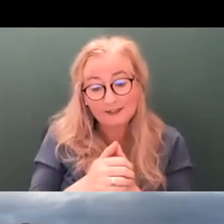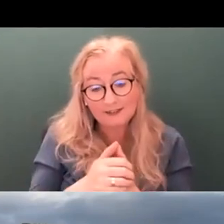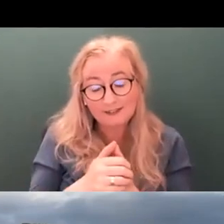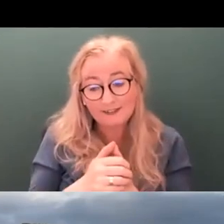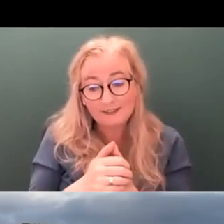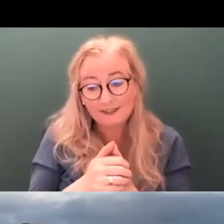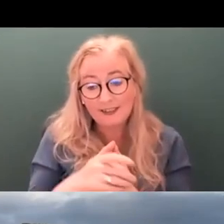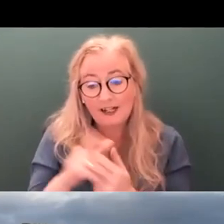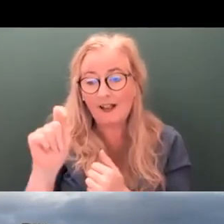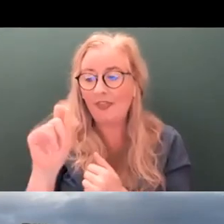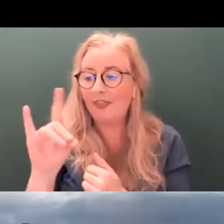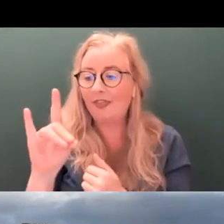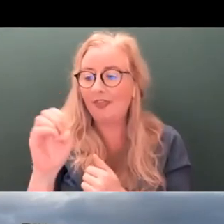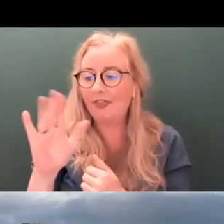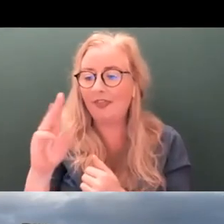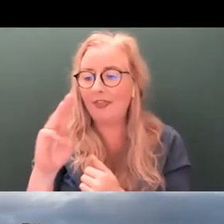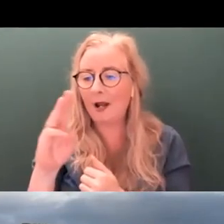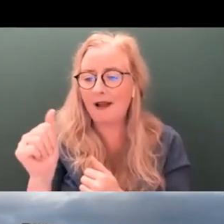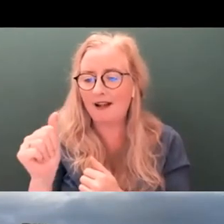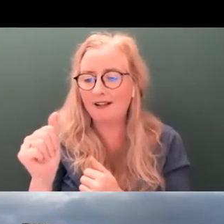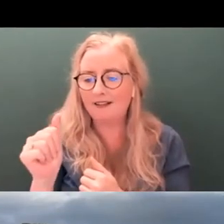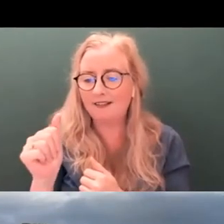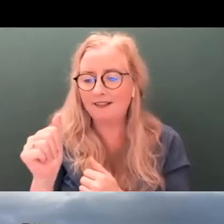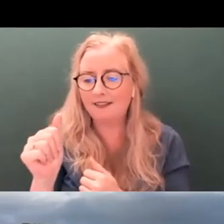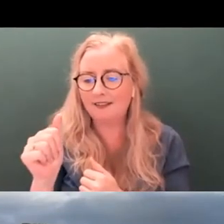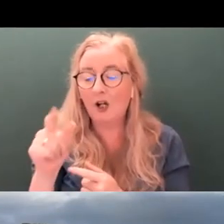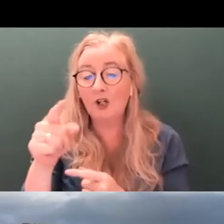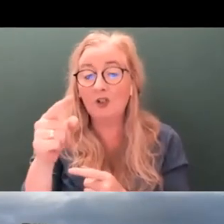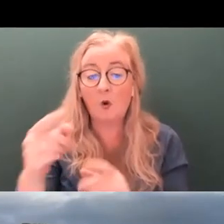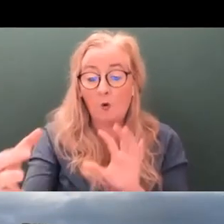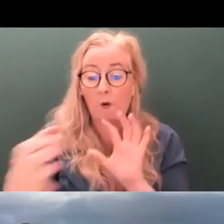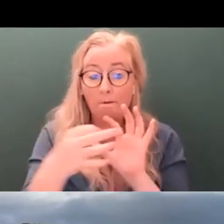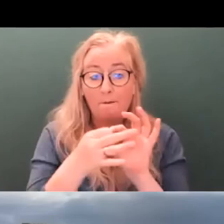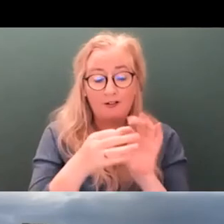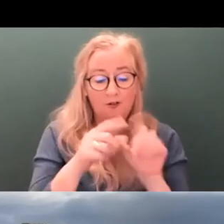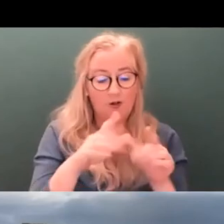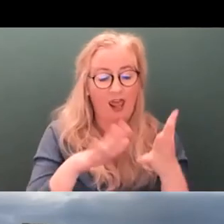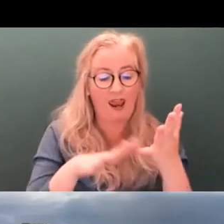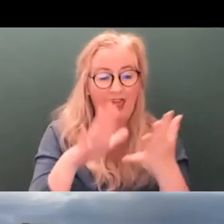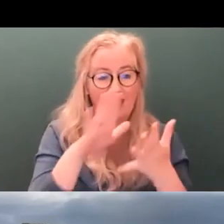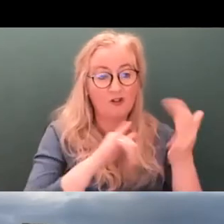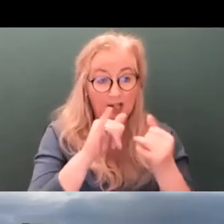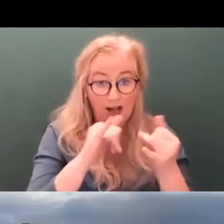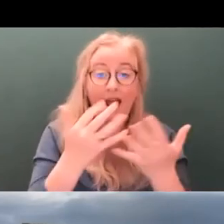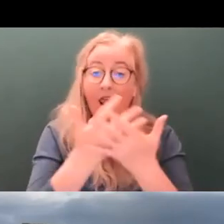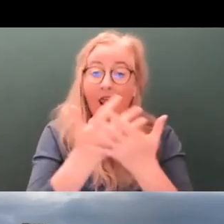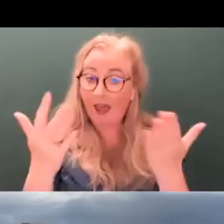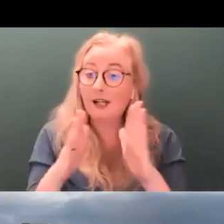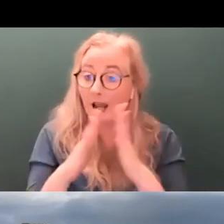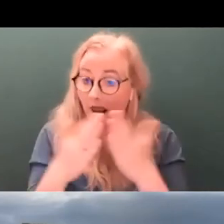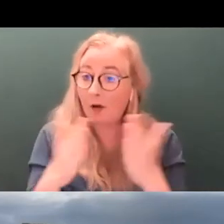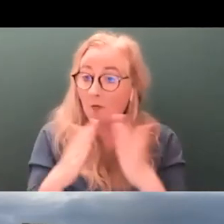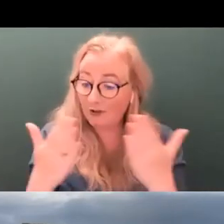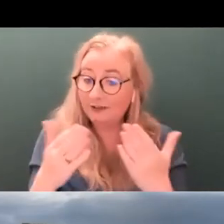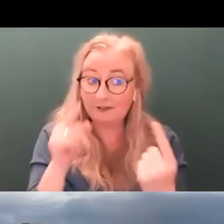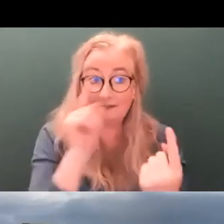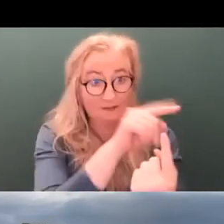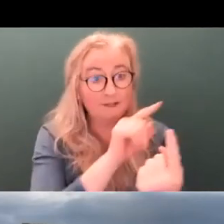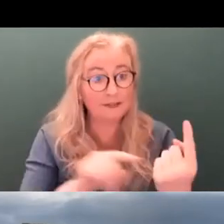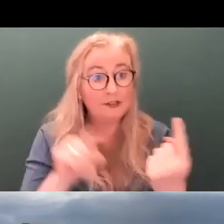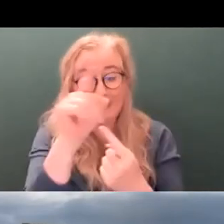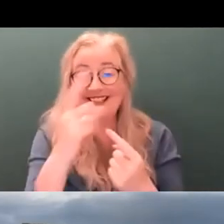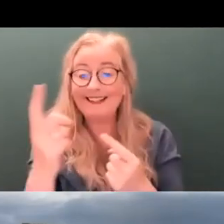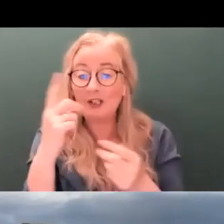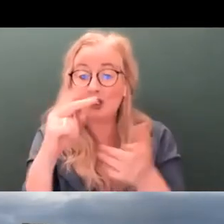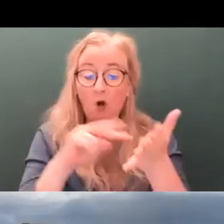Yeah, so I'm just thinking back on last year specifically, we would have had a lot of libraries that would would have organized